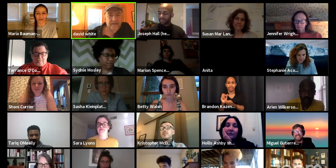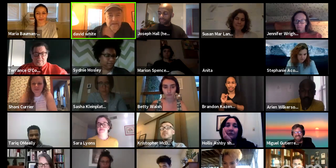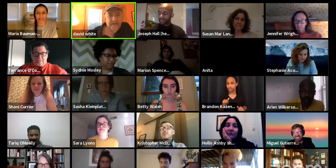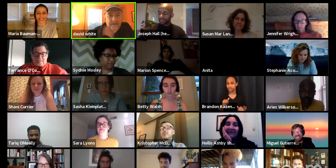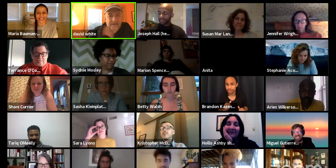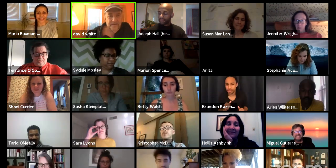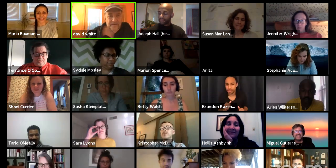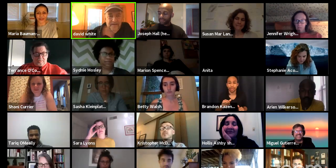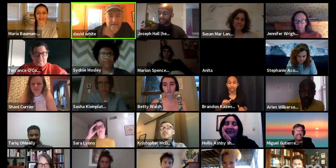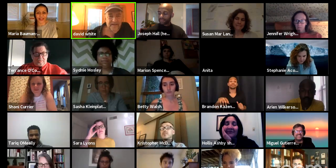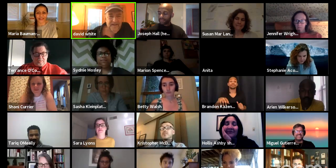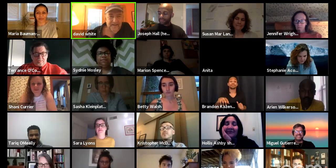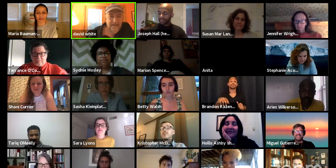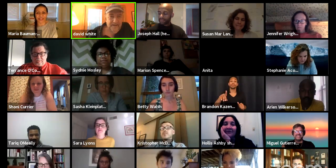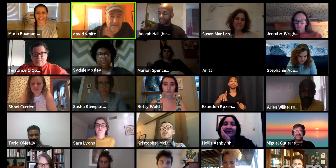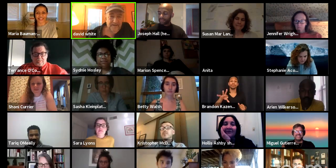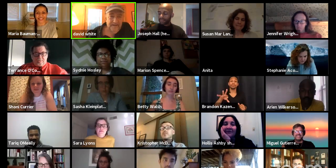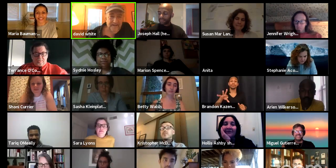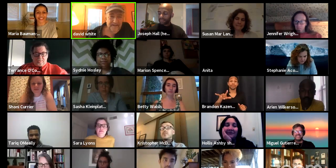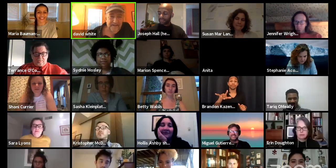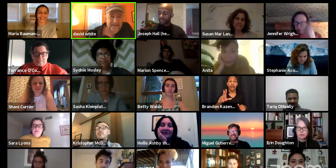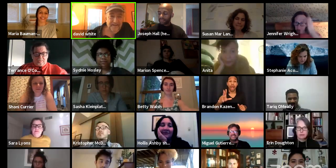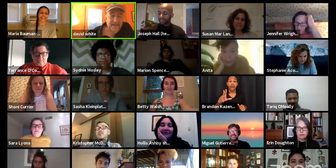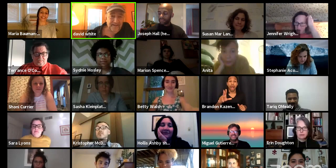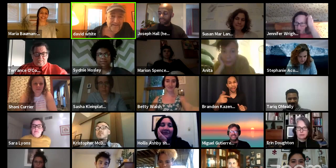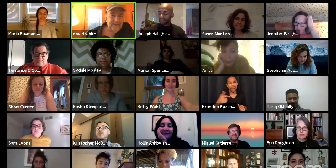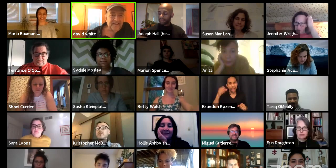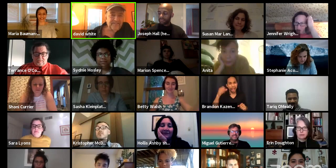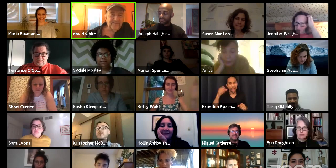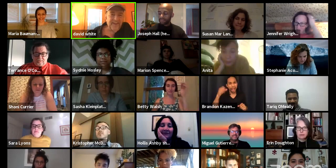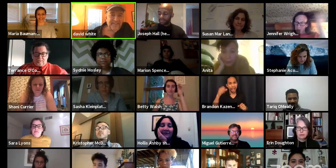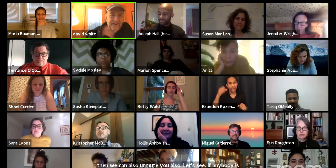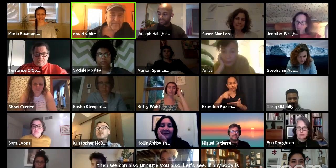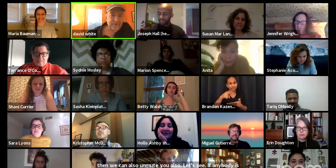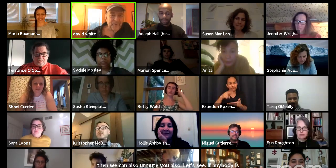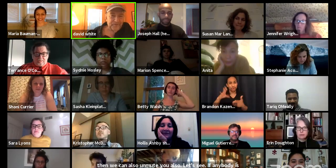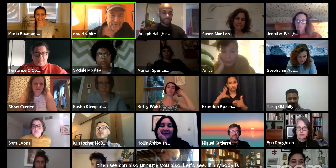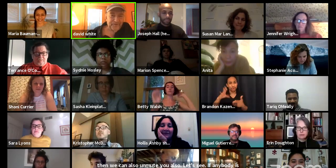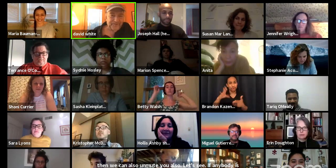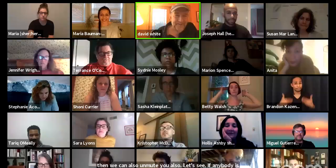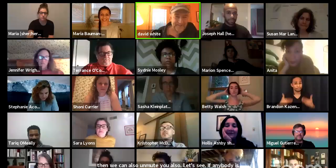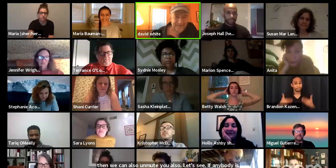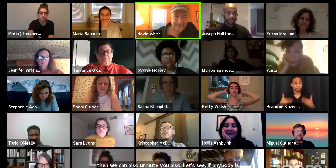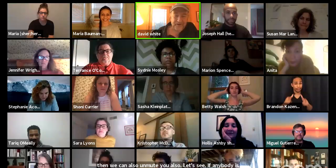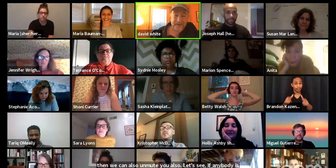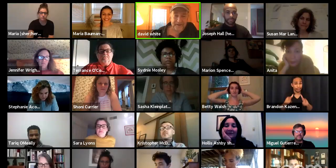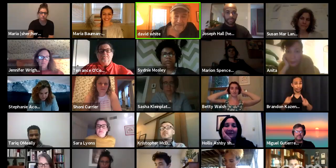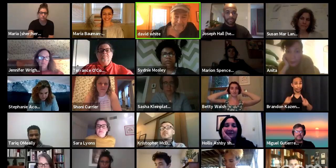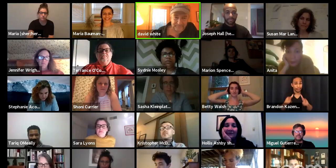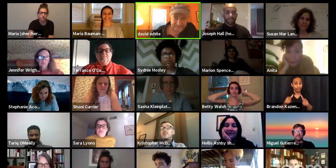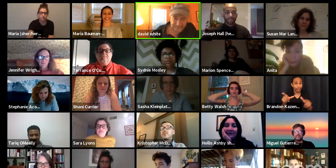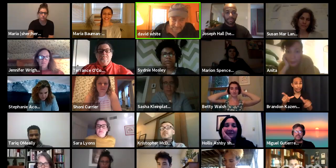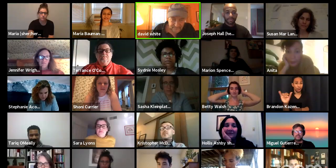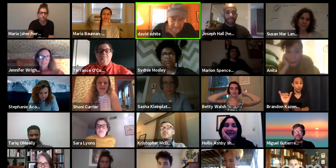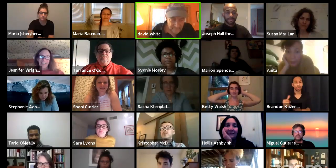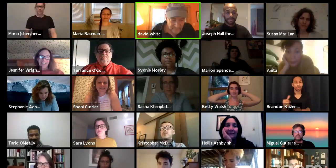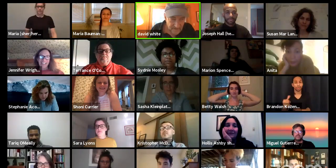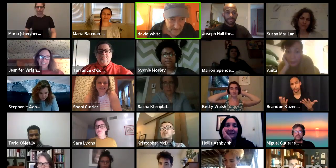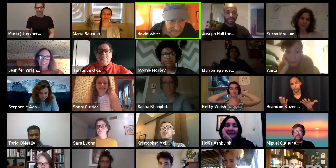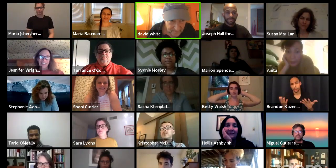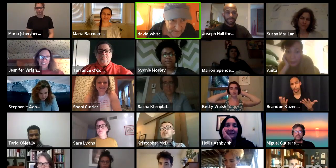come through, please. You got a lot of experience. Yeah, that's to say that I'm the oldest person in this grid.